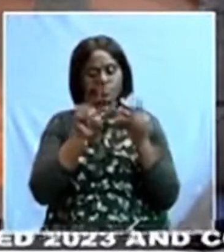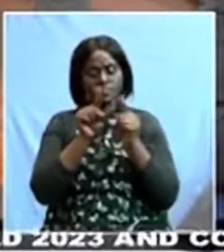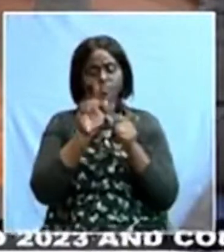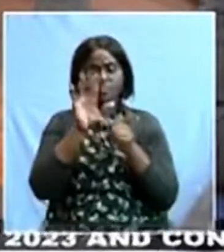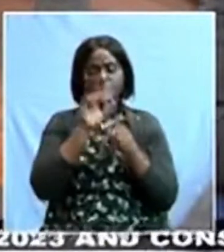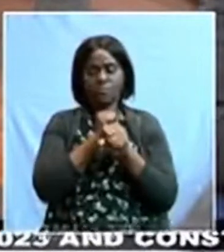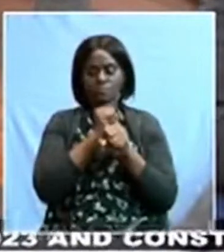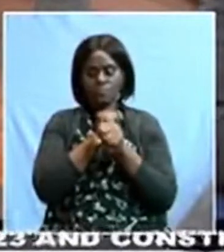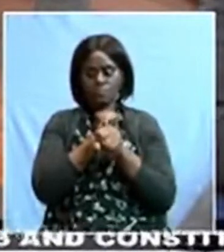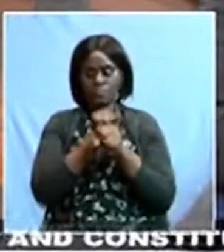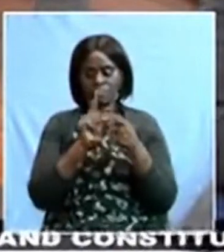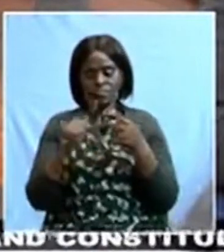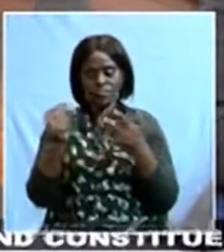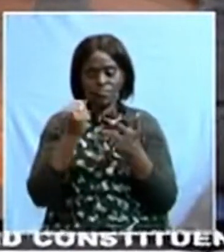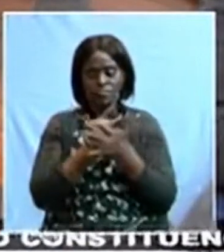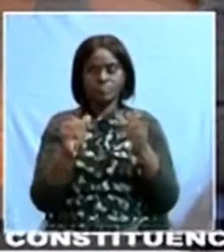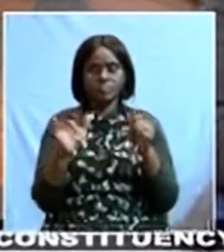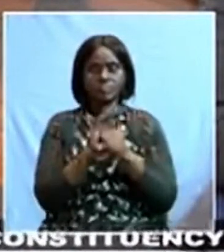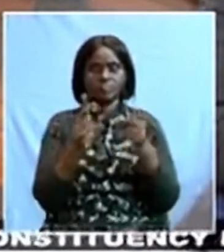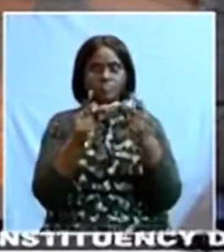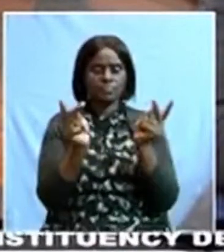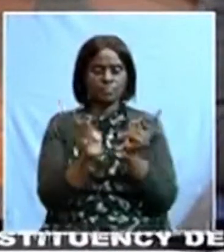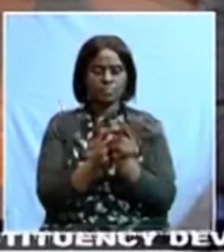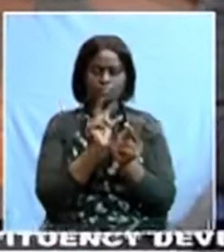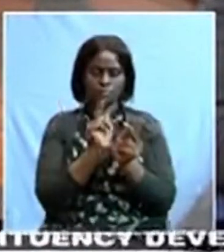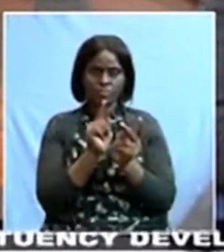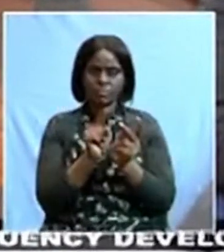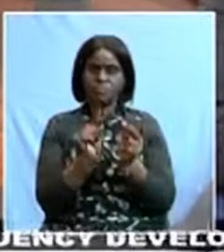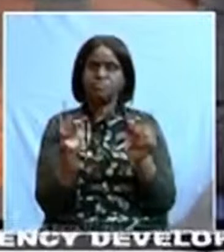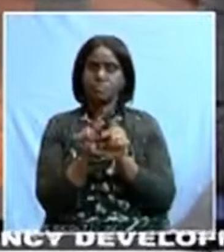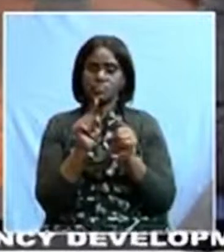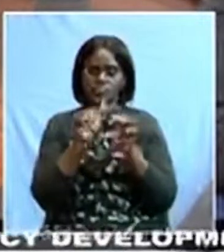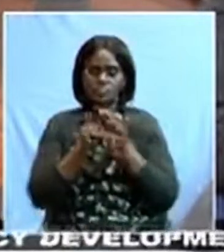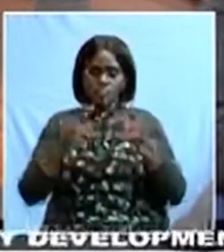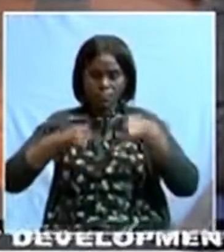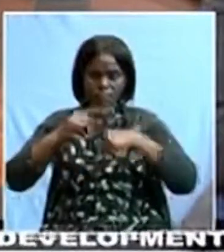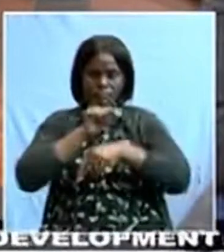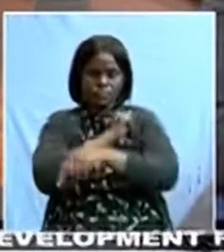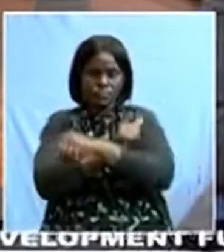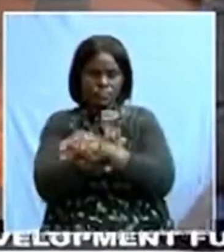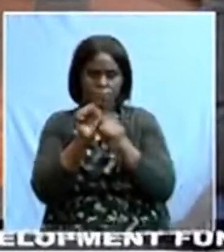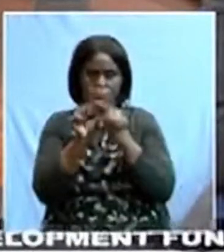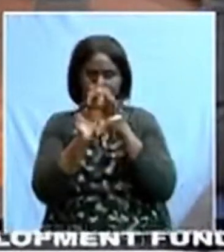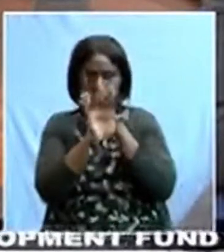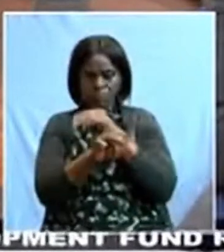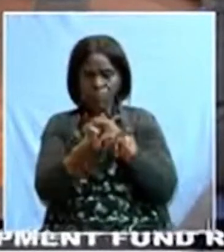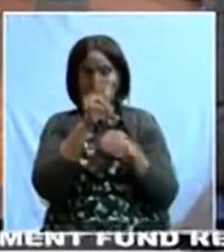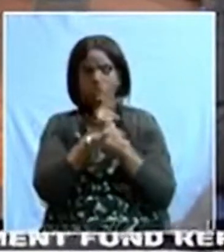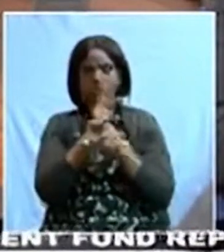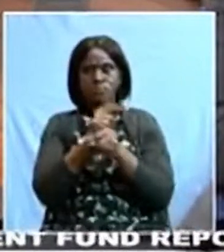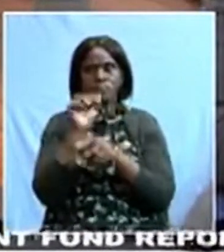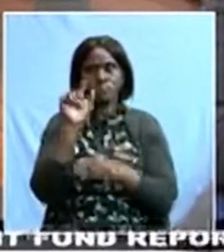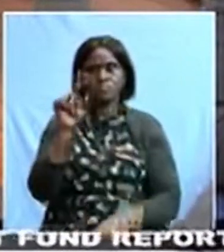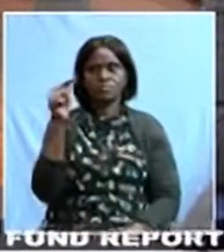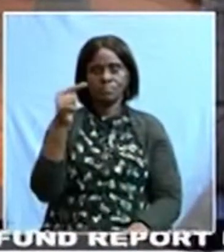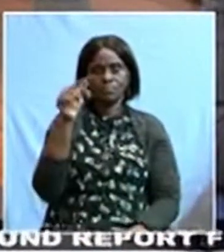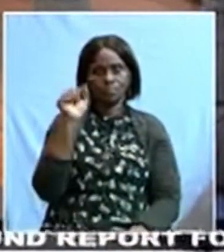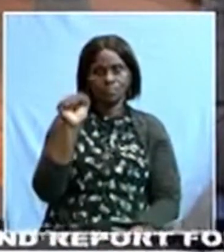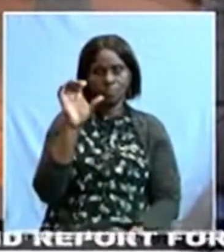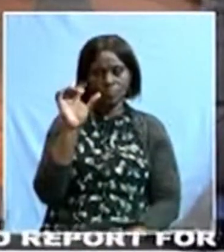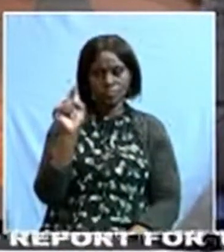mandate to recruit and fill vacant positions in the local authorities under the preserve of the Local Government Service